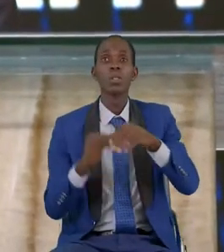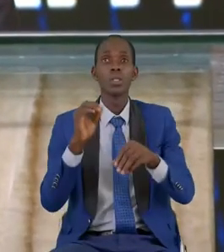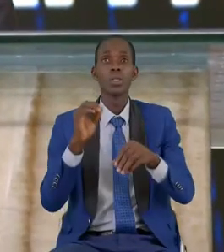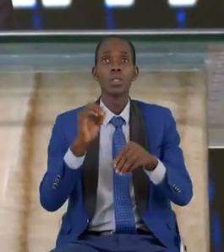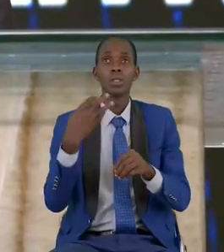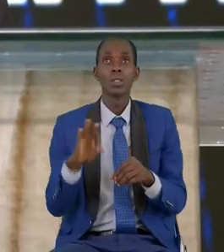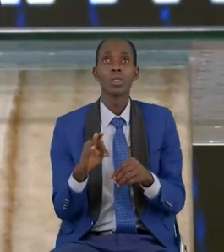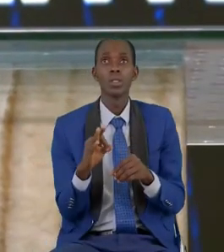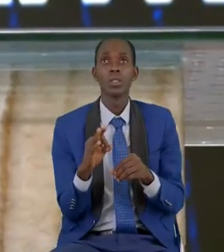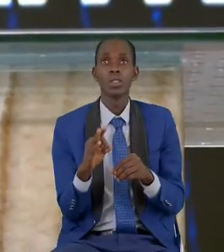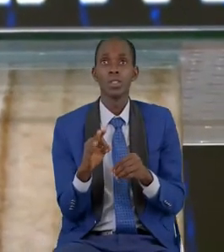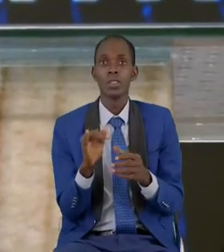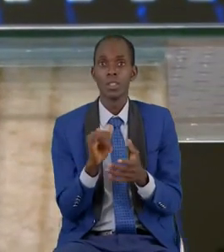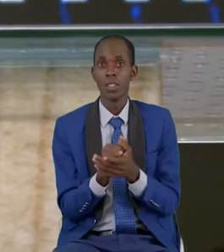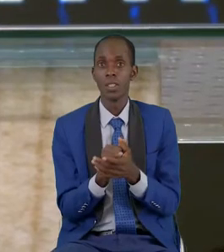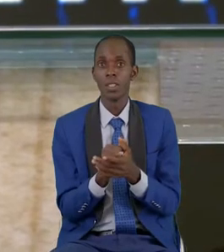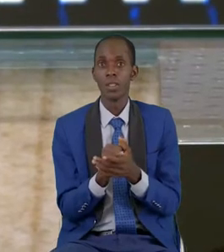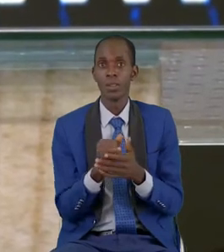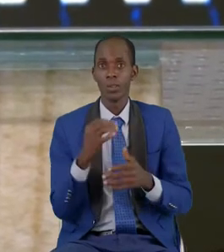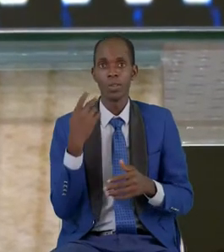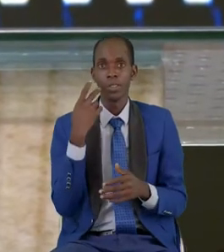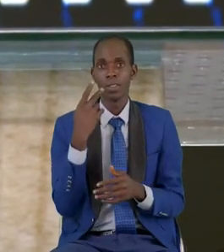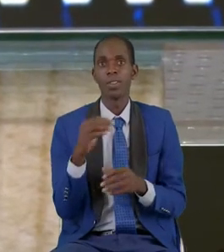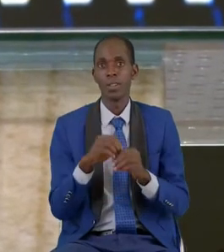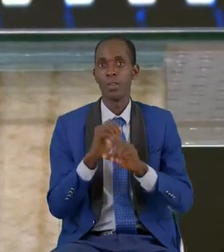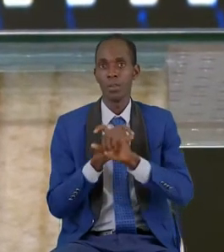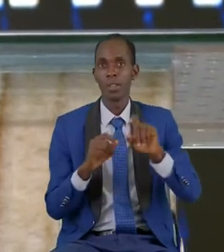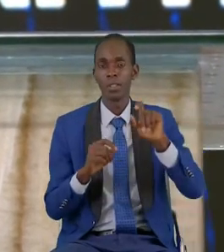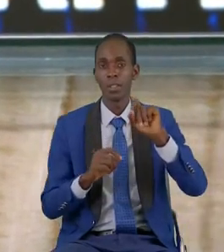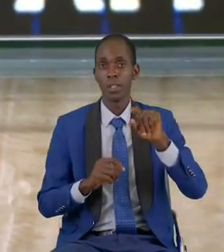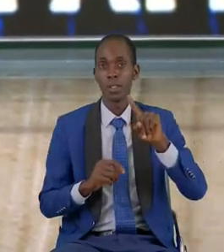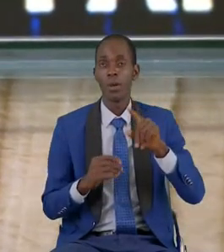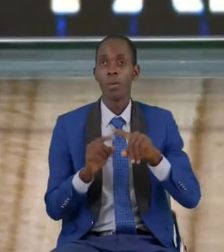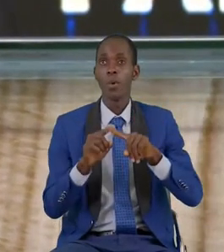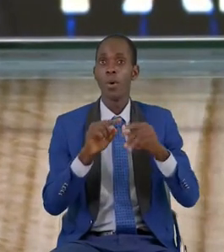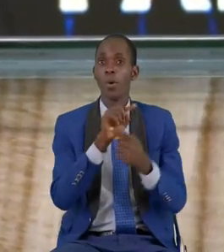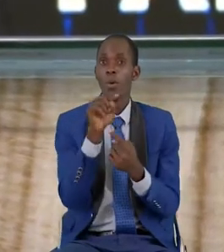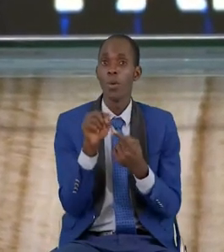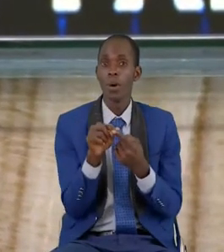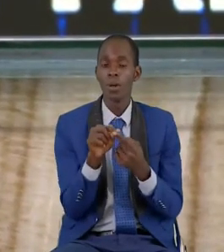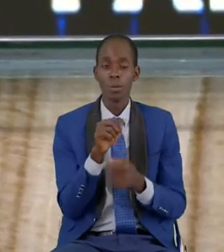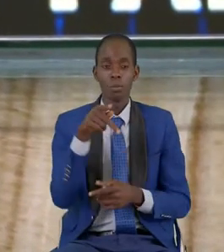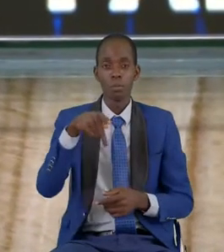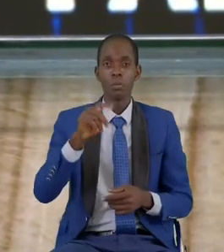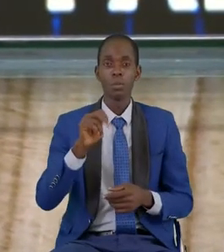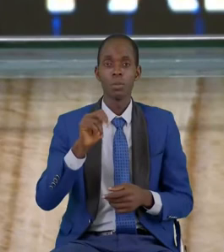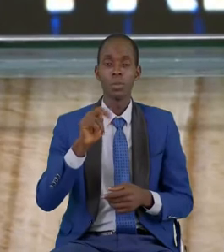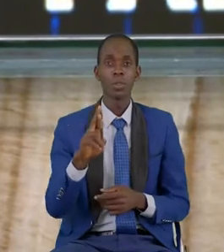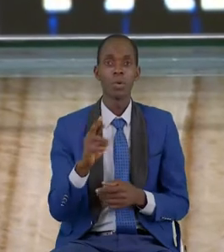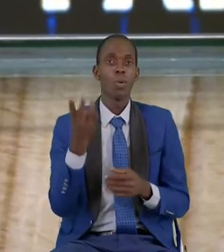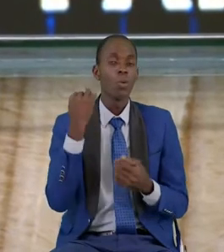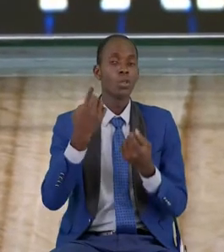chapter 2, reading from verse 11. But when Peter was come to